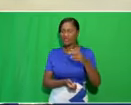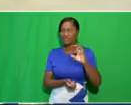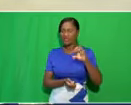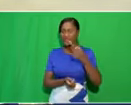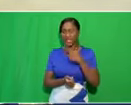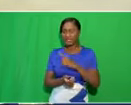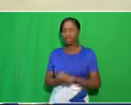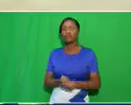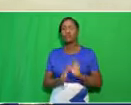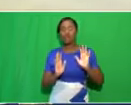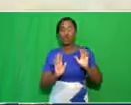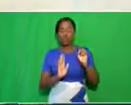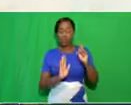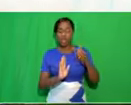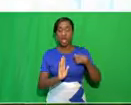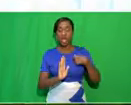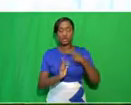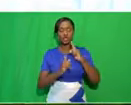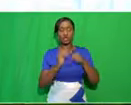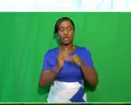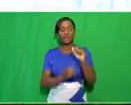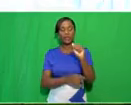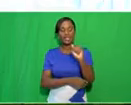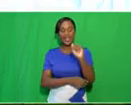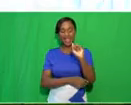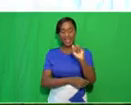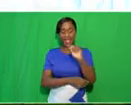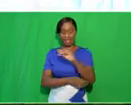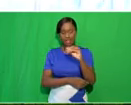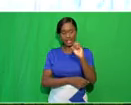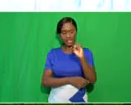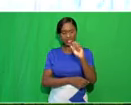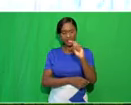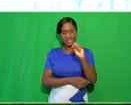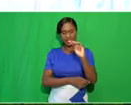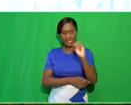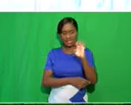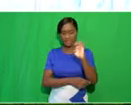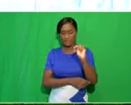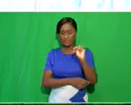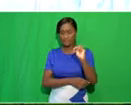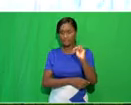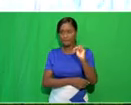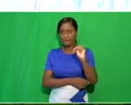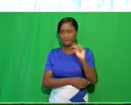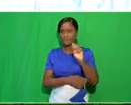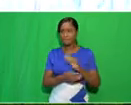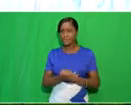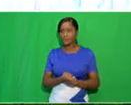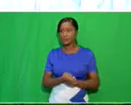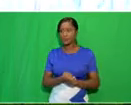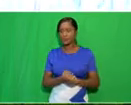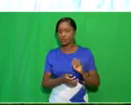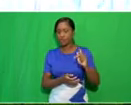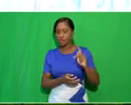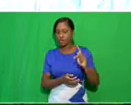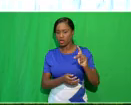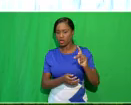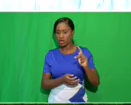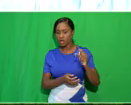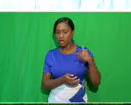that issue of AI and STEM. Right. And I think it's a good question. Yes, please, go ahead. Do we have